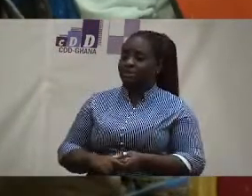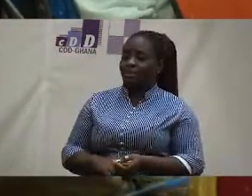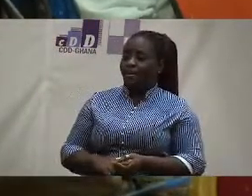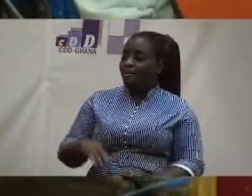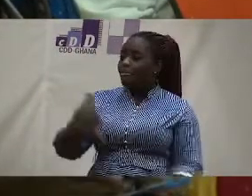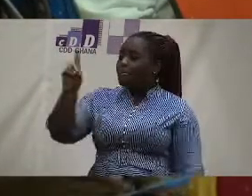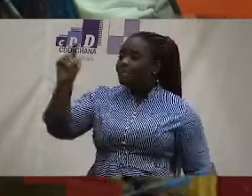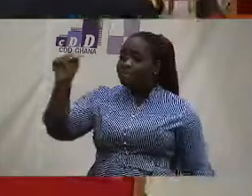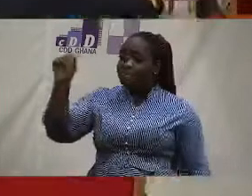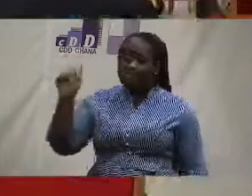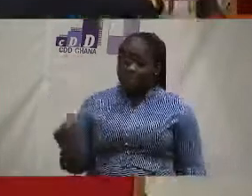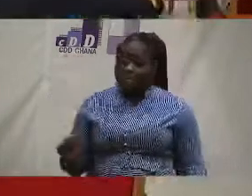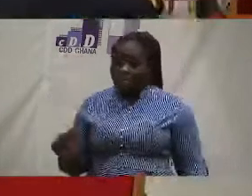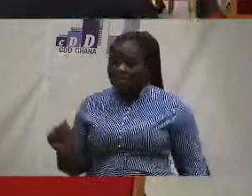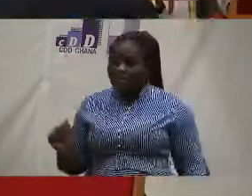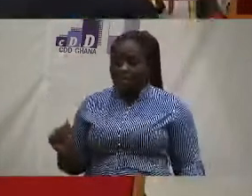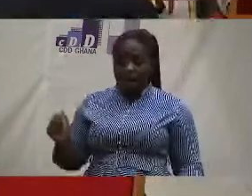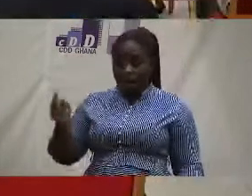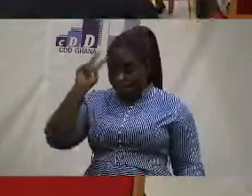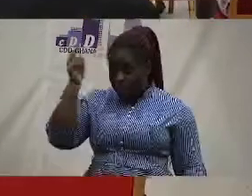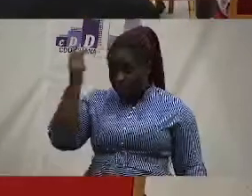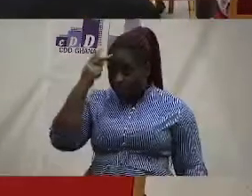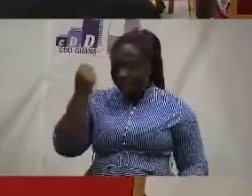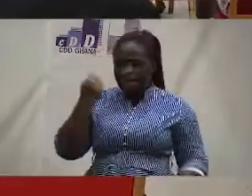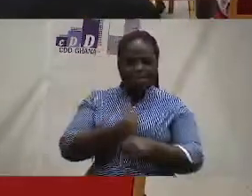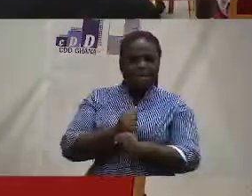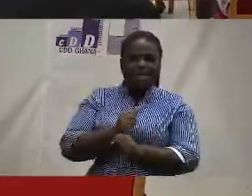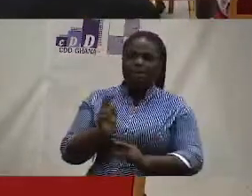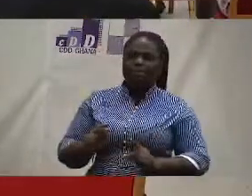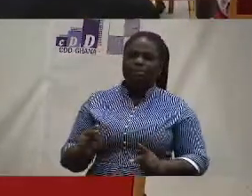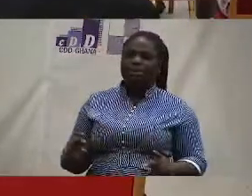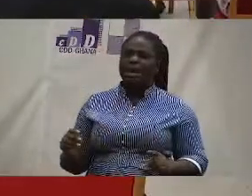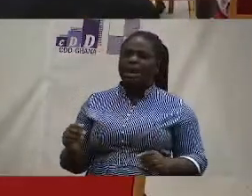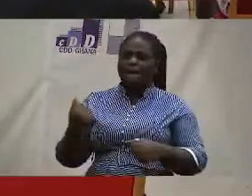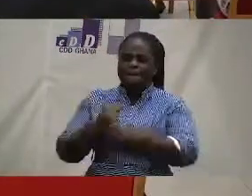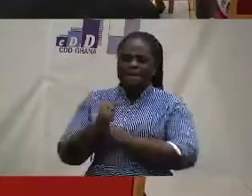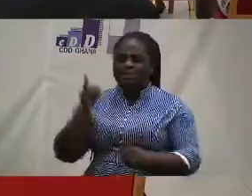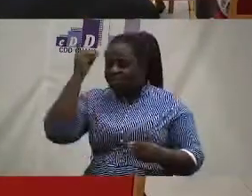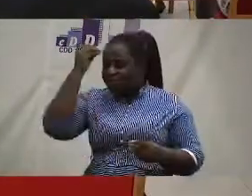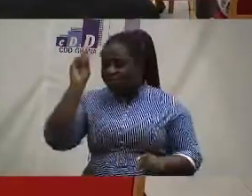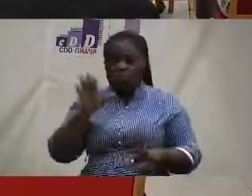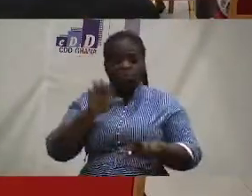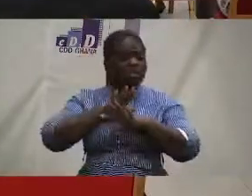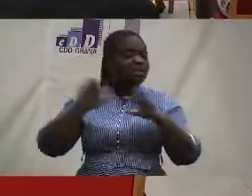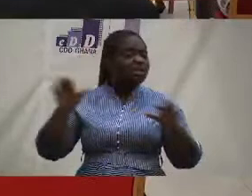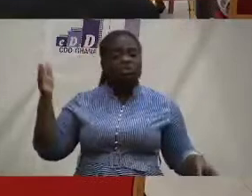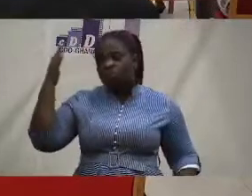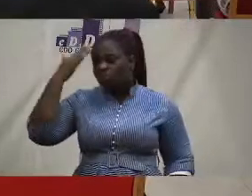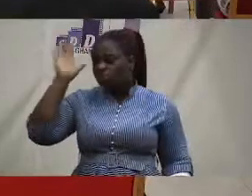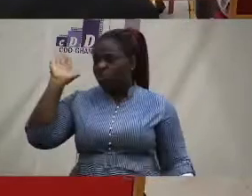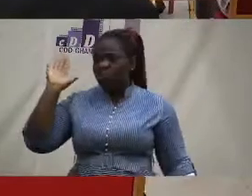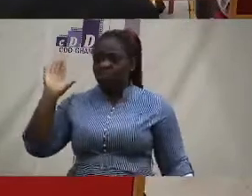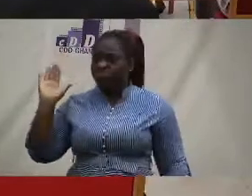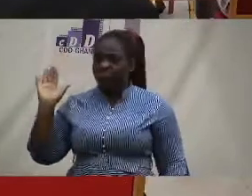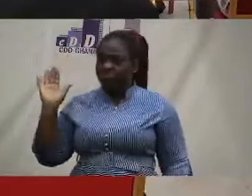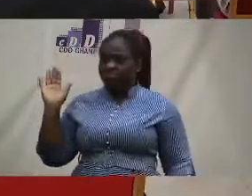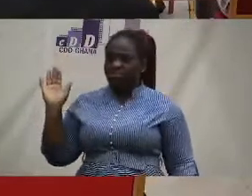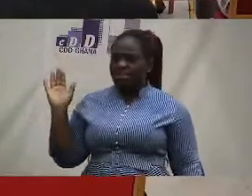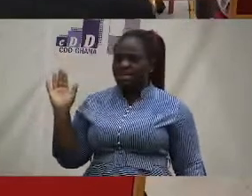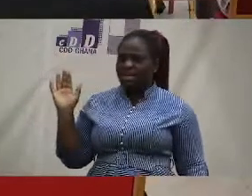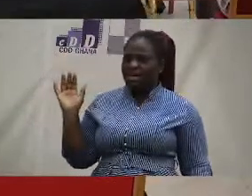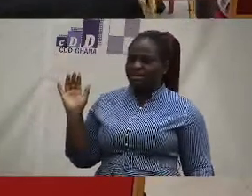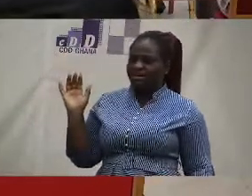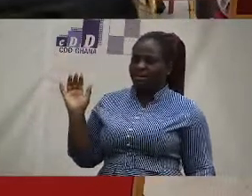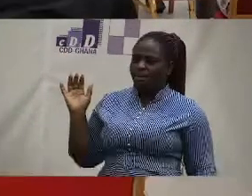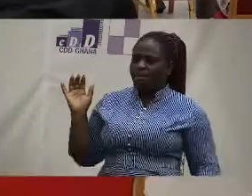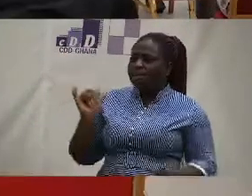of data-driven politics makes people to make a lot of decisions without knowing itself. And the intrusion